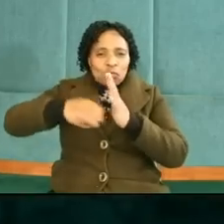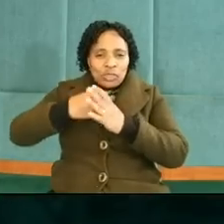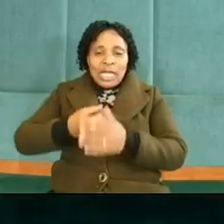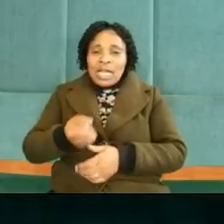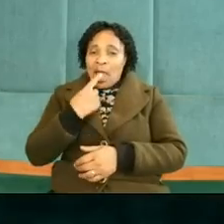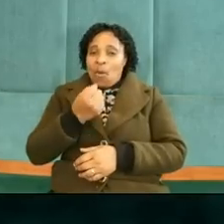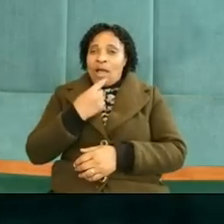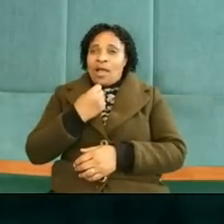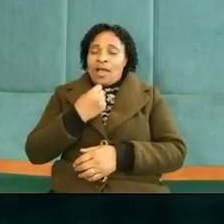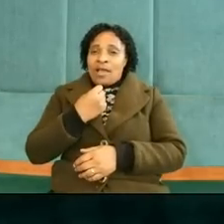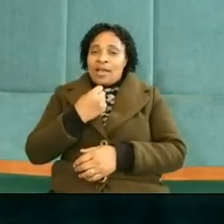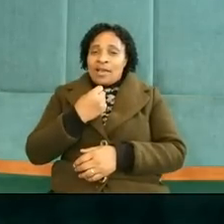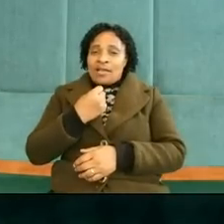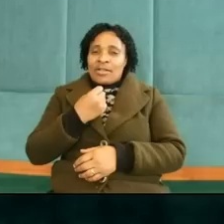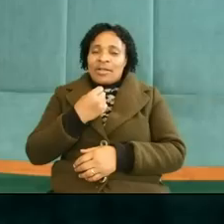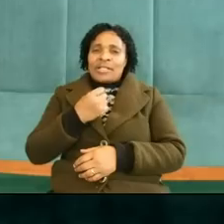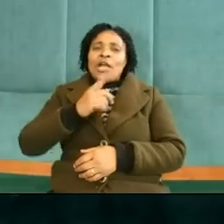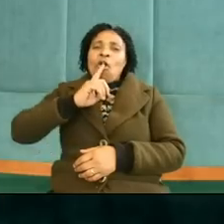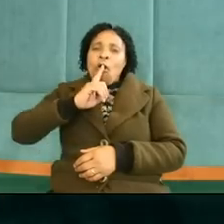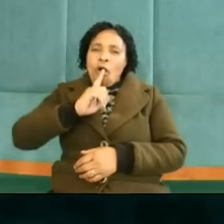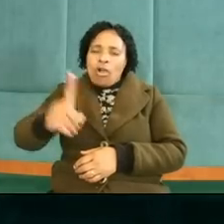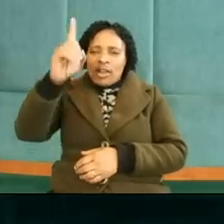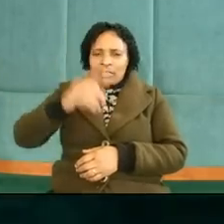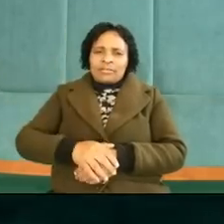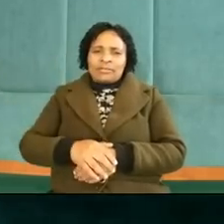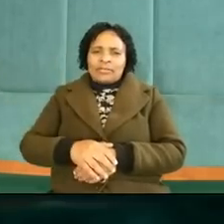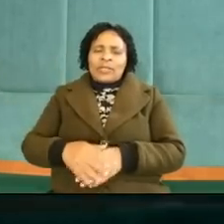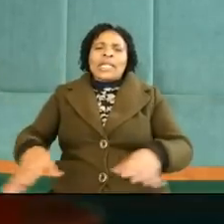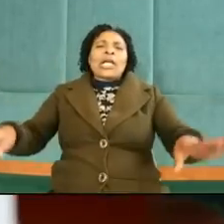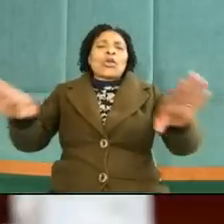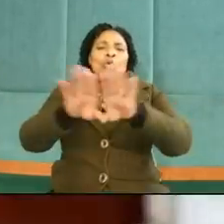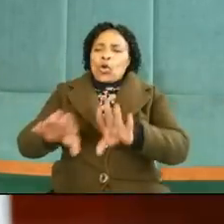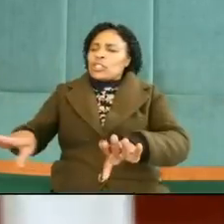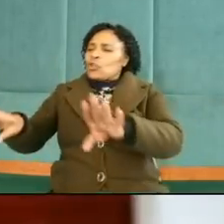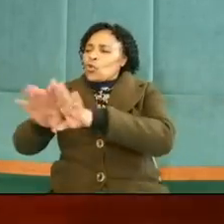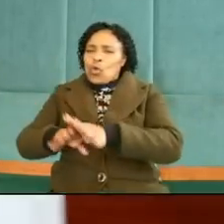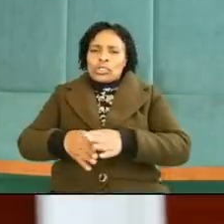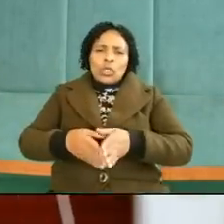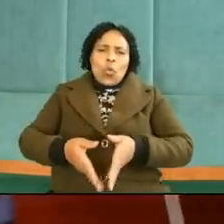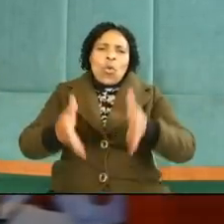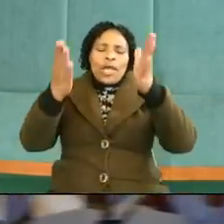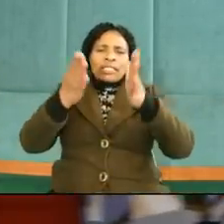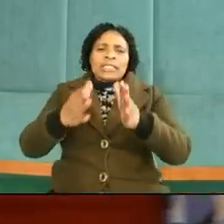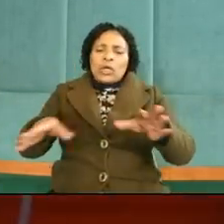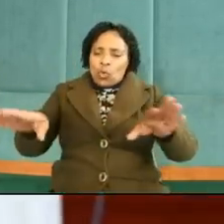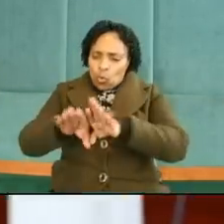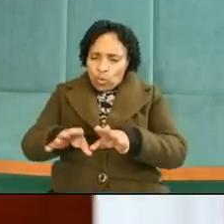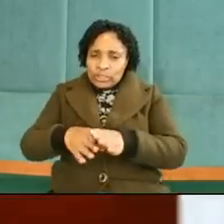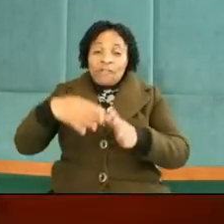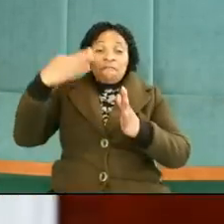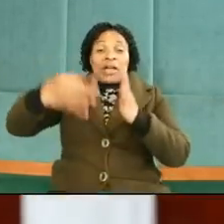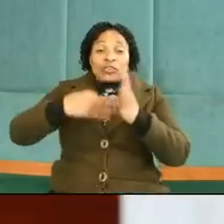vaccinations. And they mandated it. And they locked down highways. And they locked down factories. And they locked